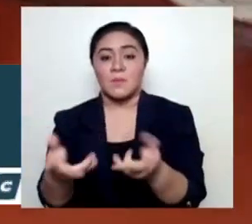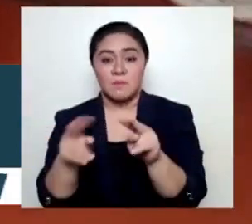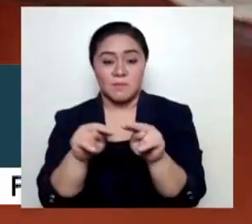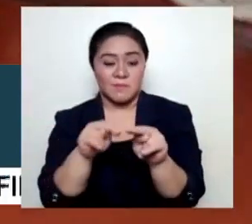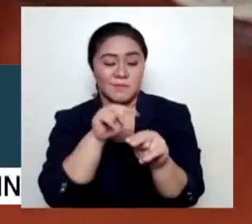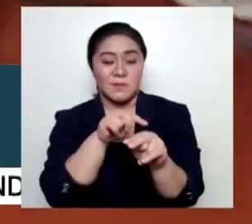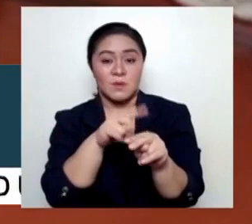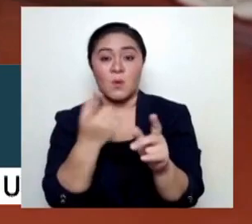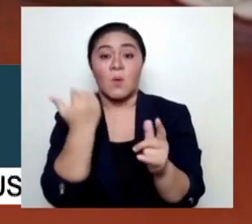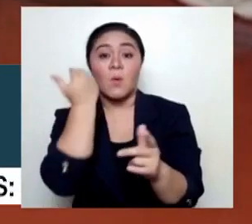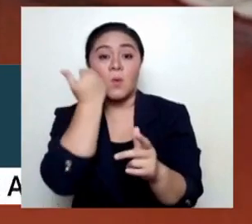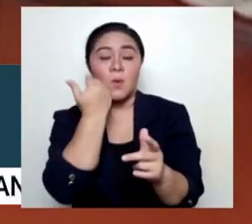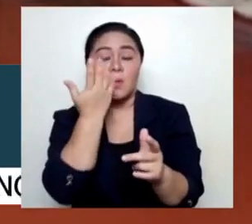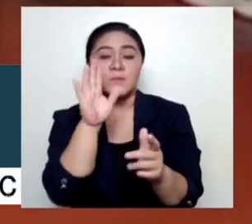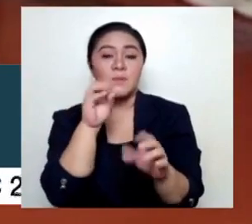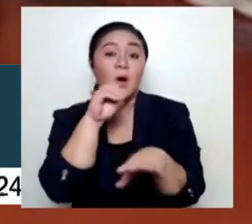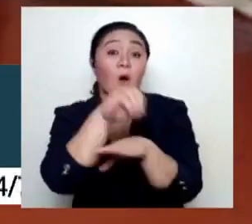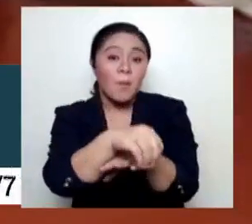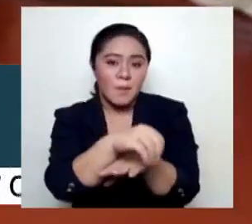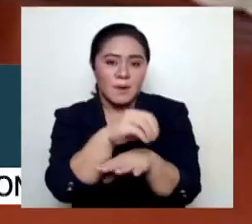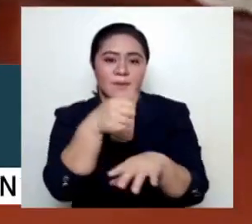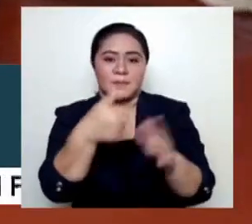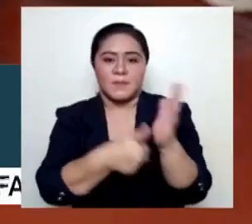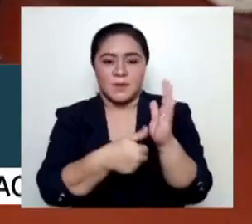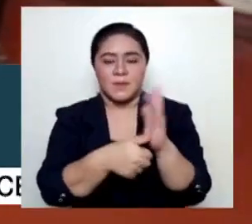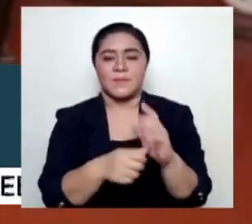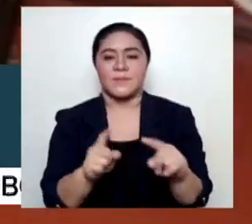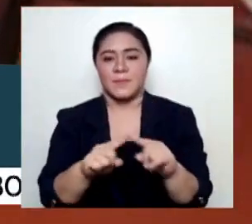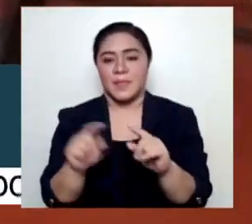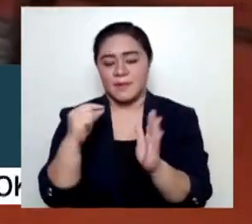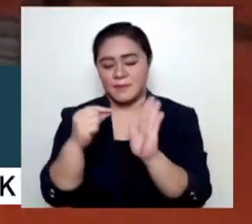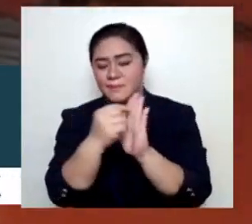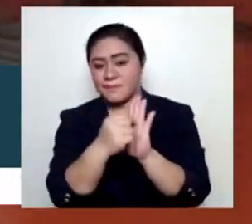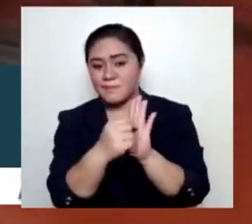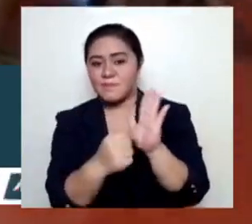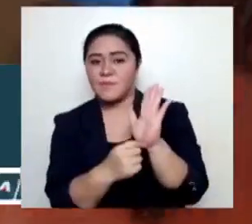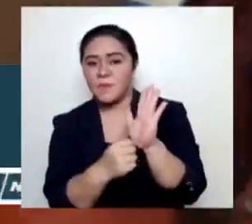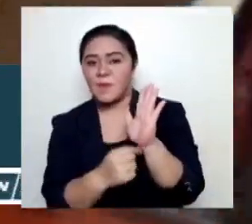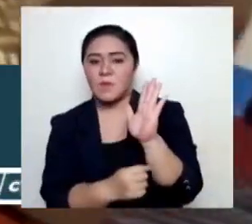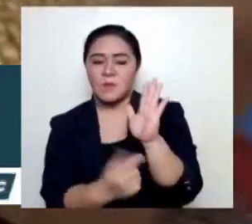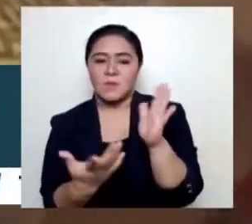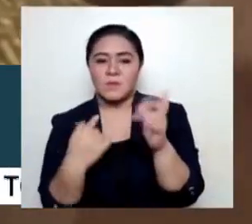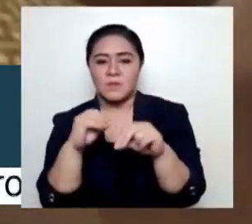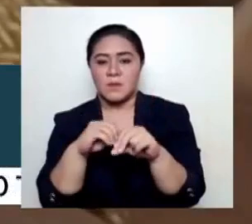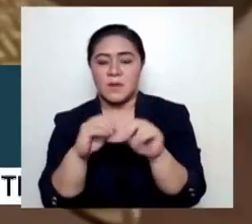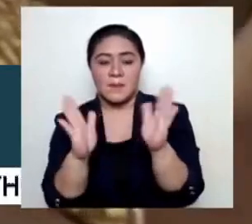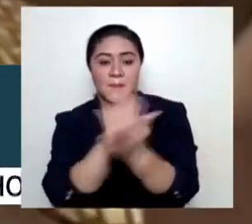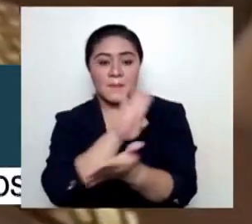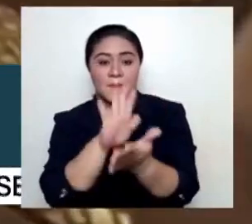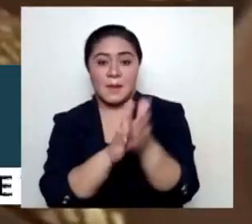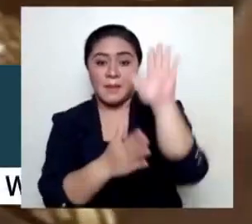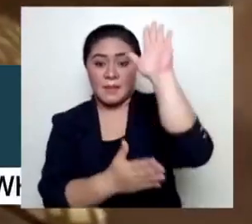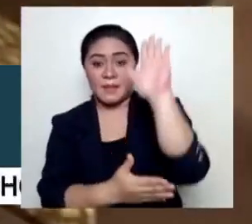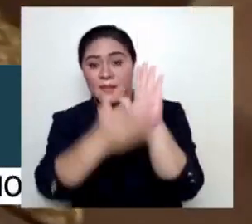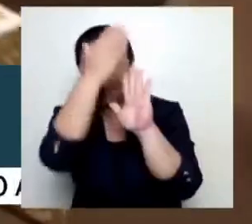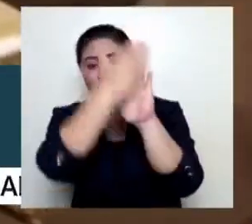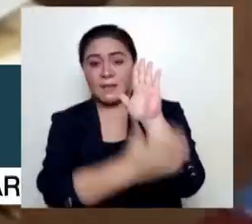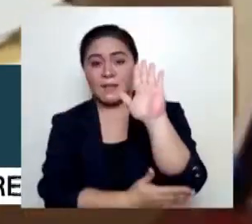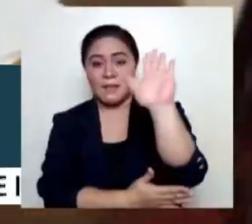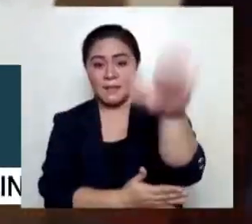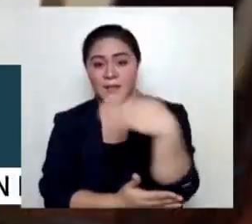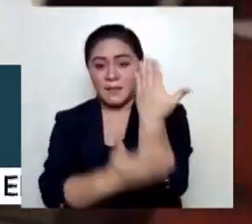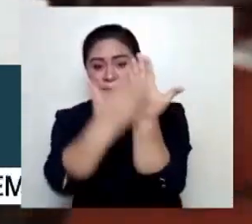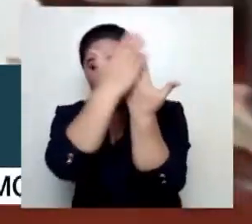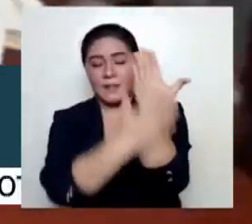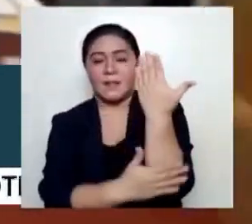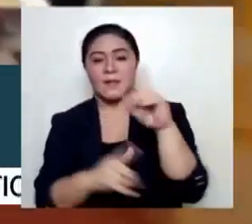tested, including putting unnecessary marks, dirt, or a slight tear on a portion of the test ballot. One even tried to use a